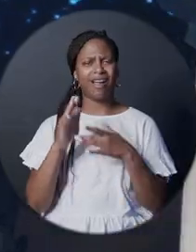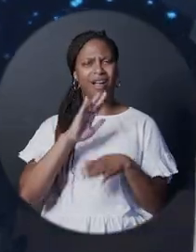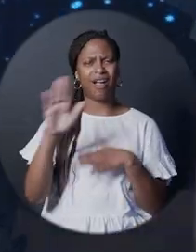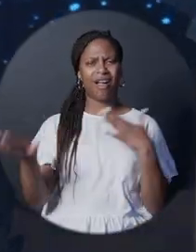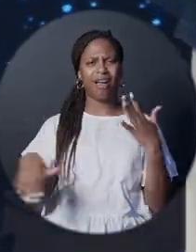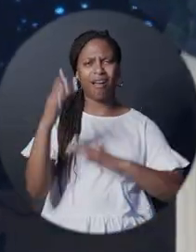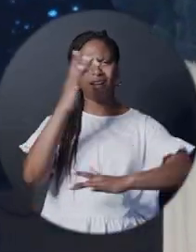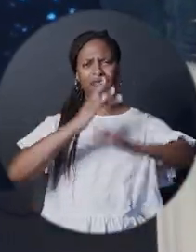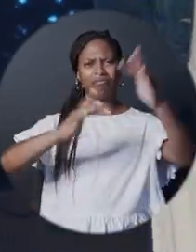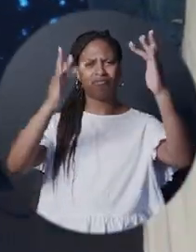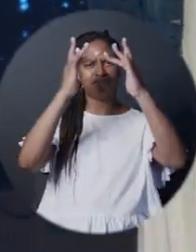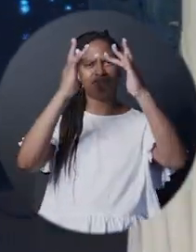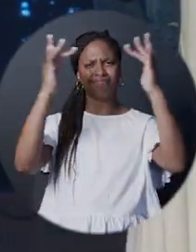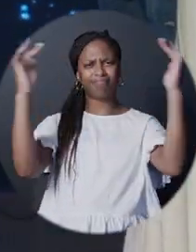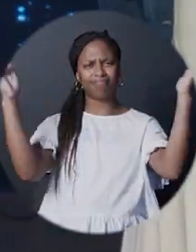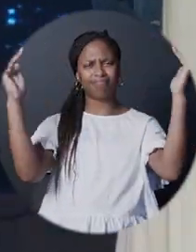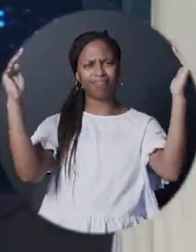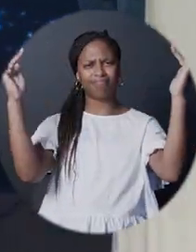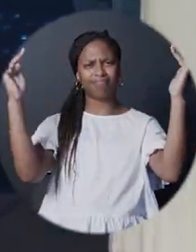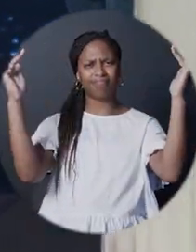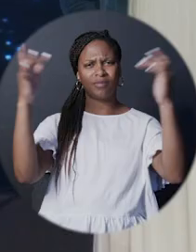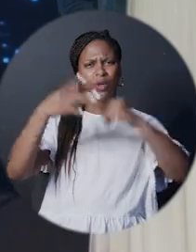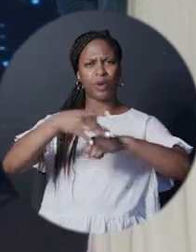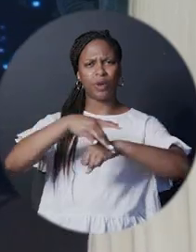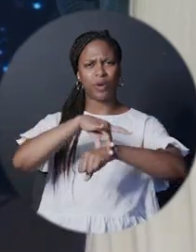Jesus. Let all heaven